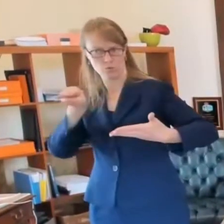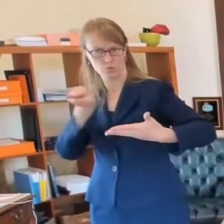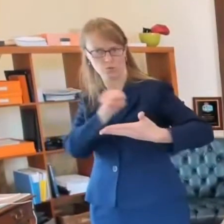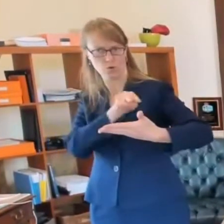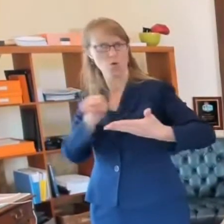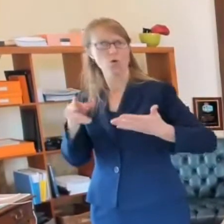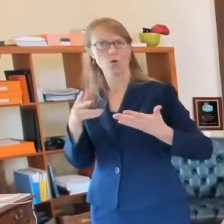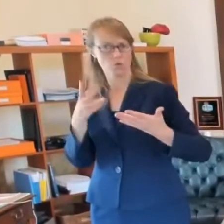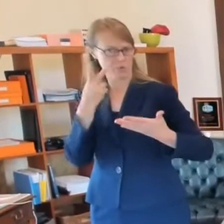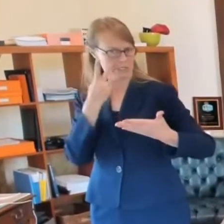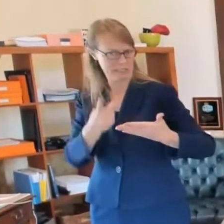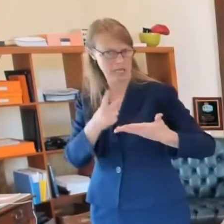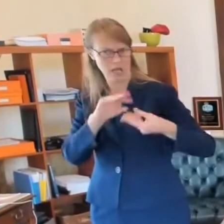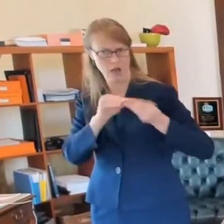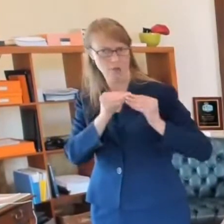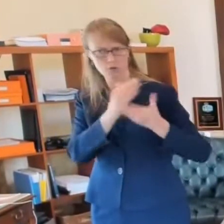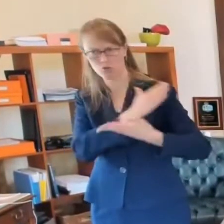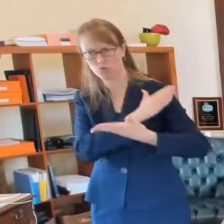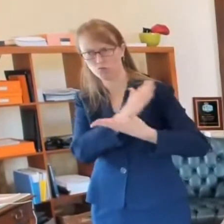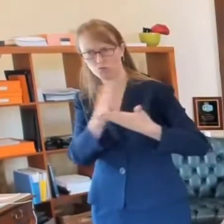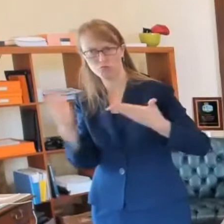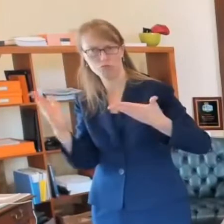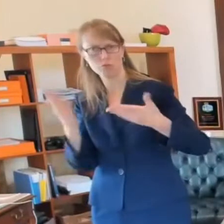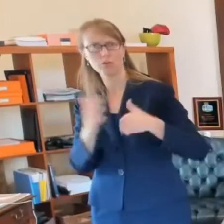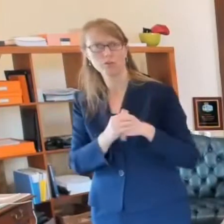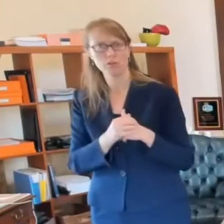today, what we're seeing is still